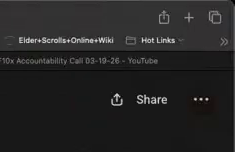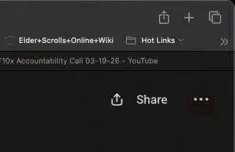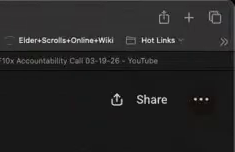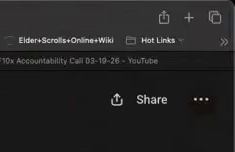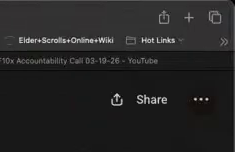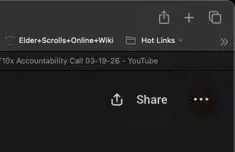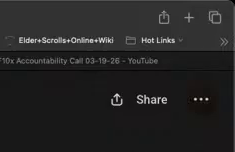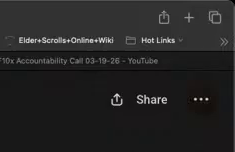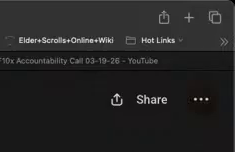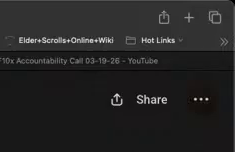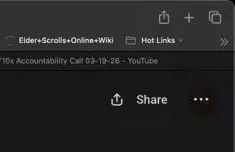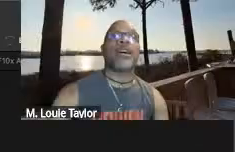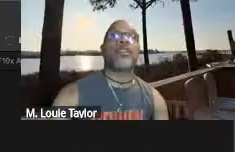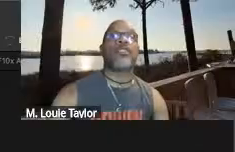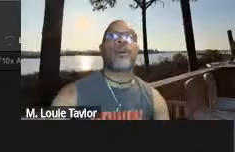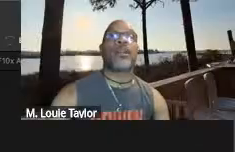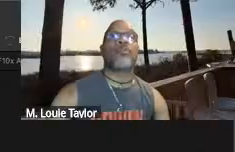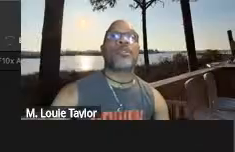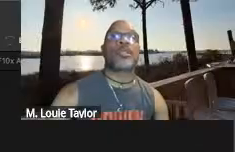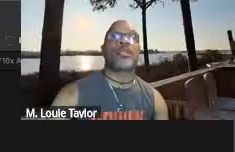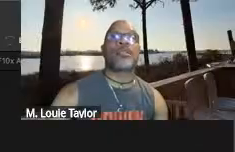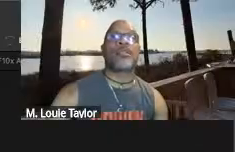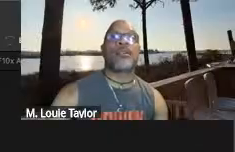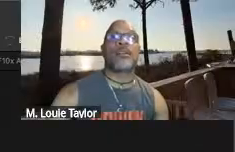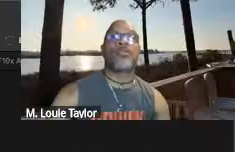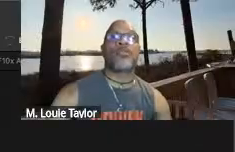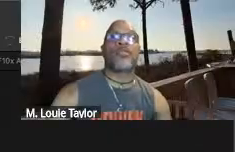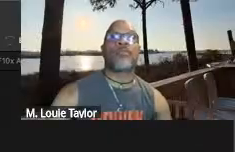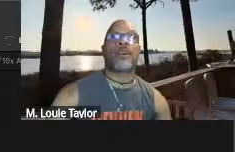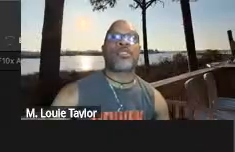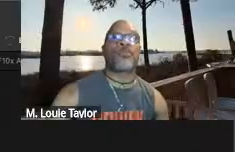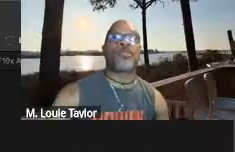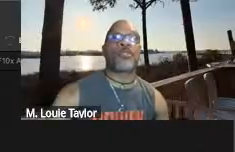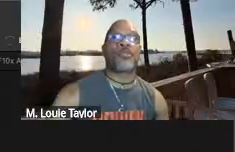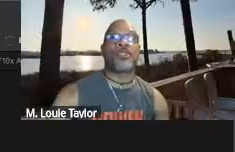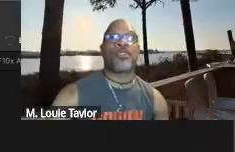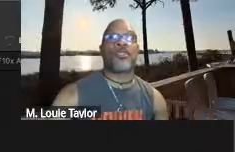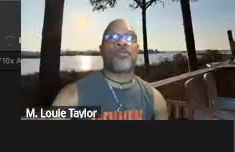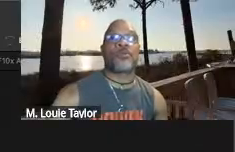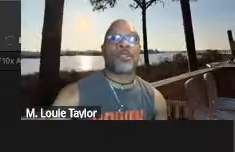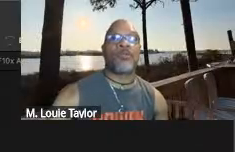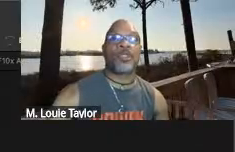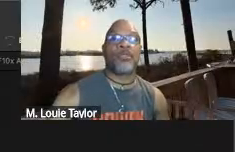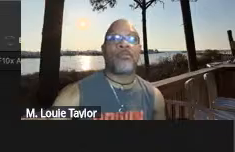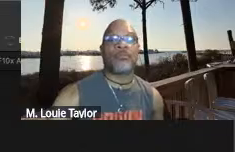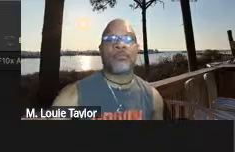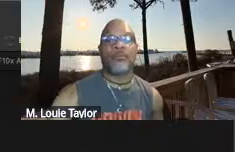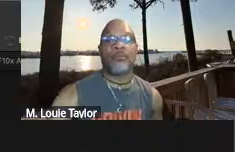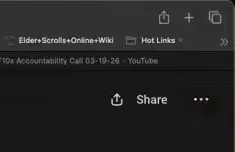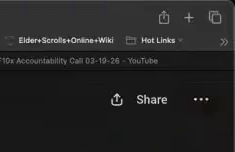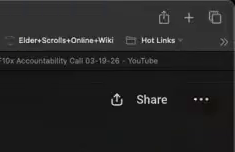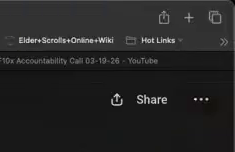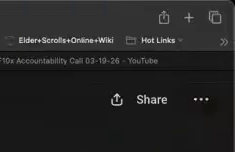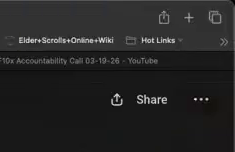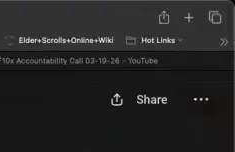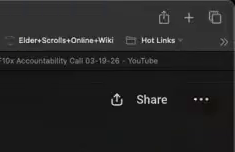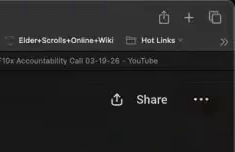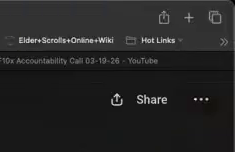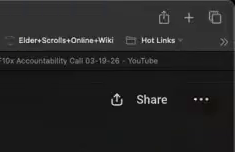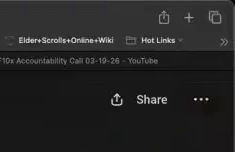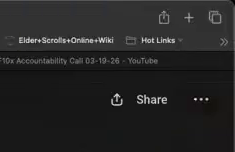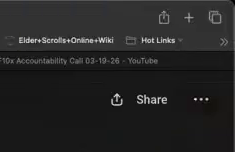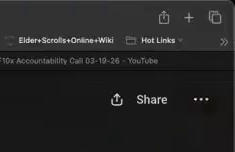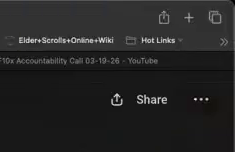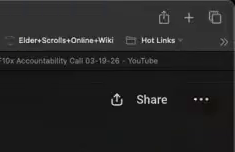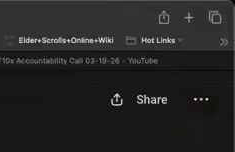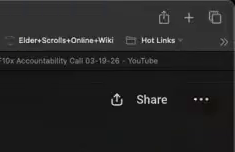Eyes drops. Yeah. Yeah, down here at the bottom where it says to order, get back to the person who shared this with you. Yeah. Her